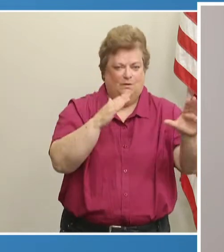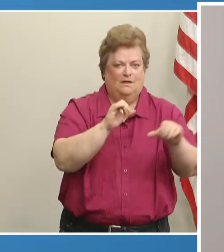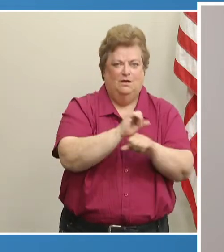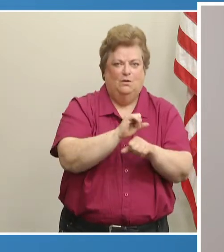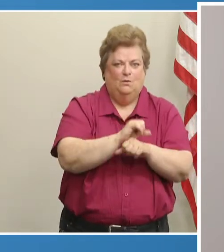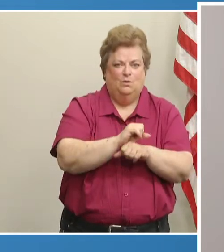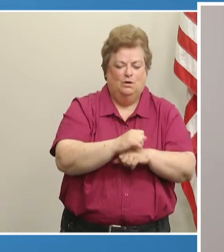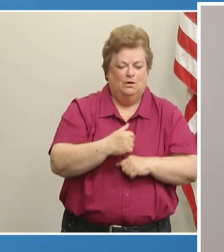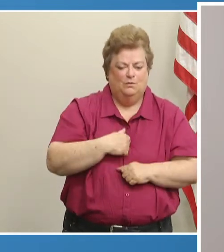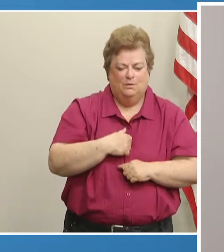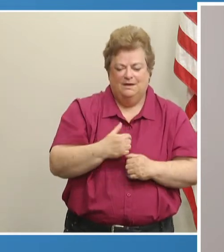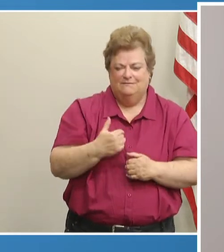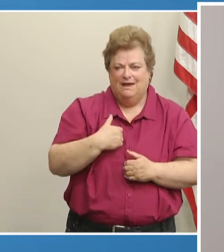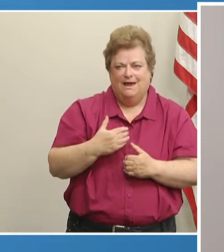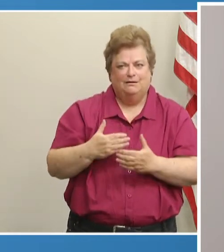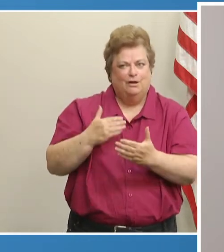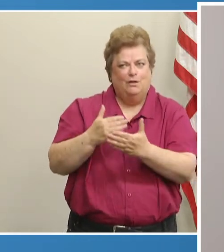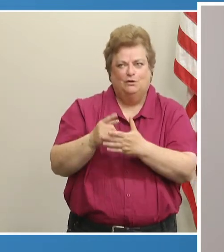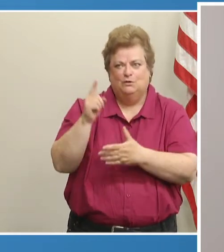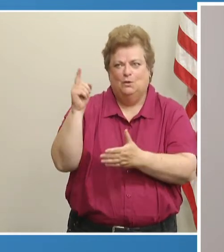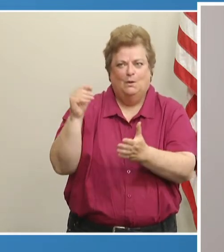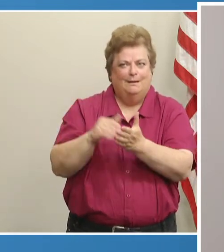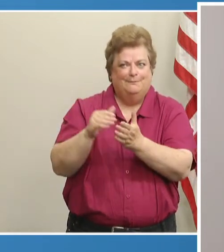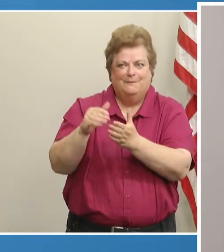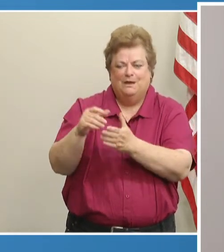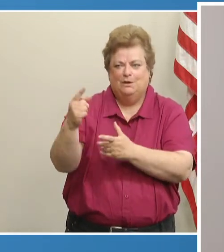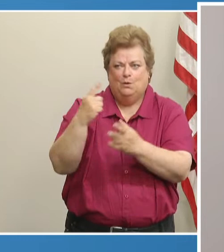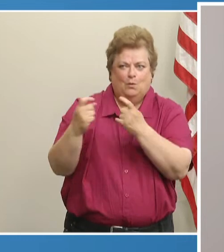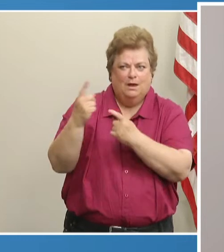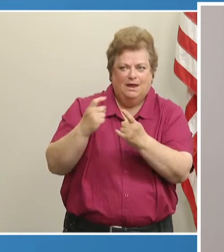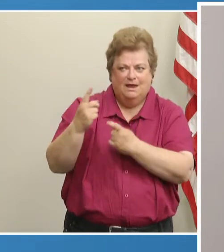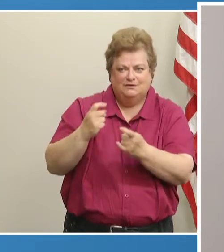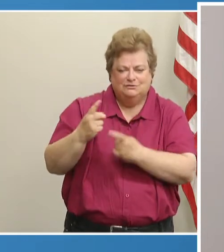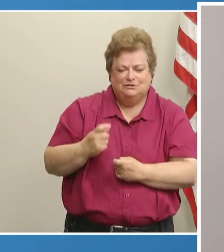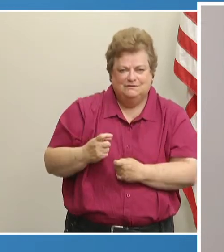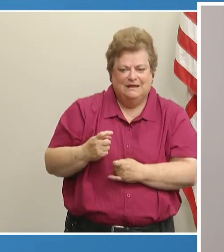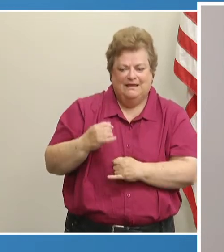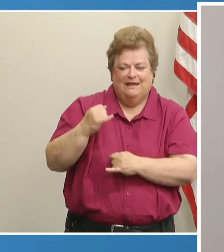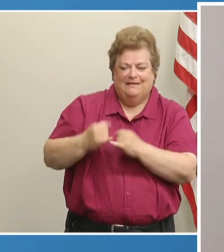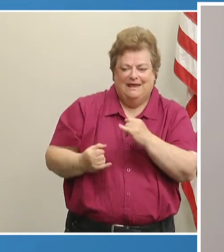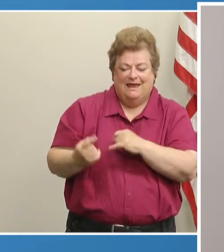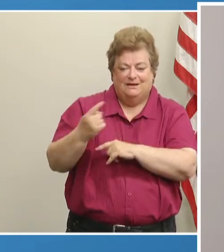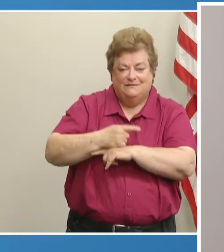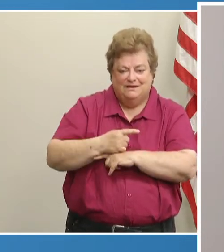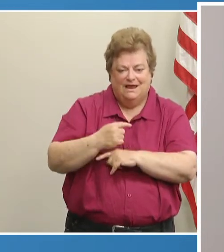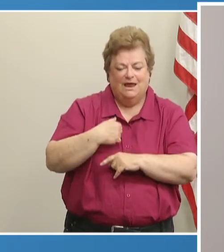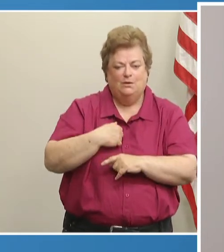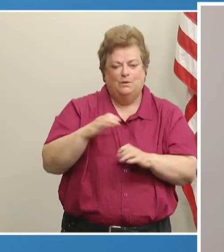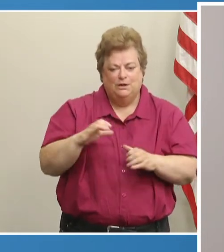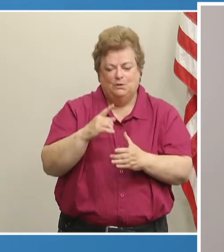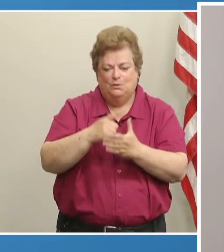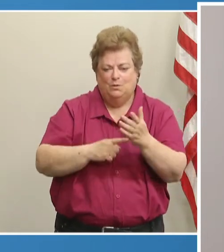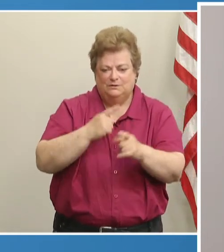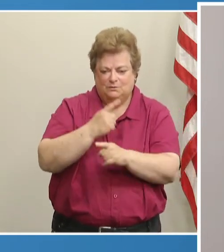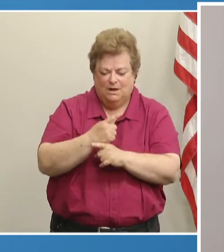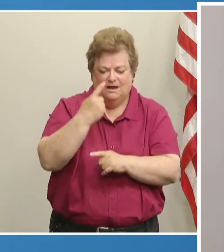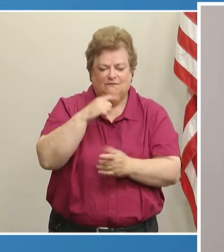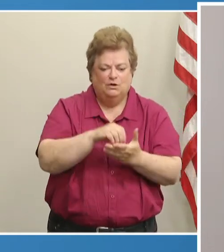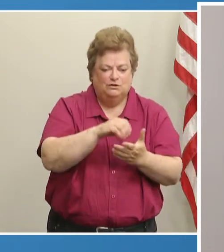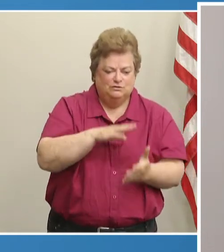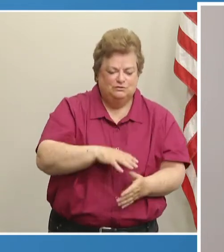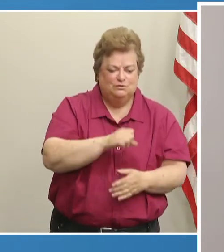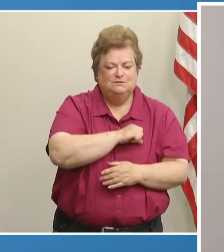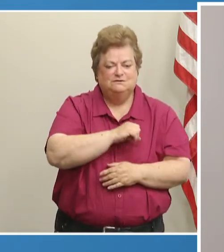have asked close to 1 million questions. We've sought kind of 1 million workarounds. And at the end of the day, you know, we do what's right for our students and for